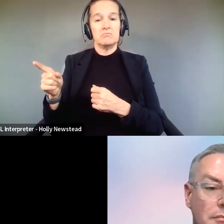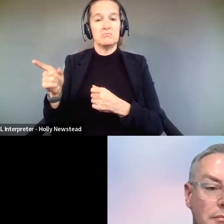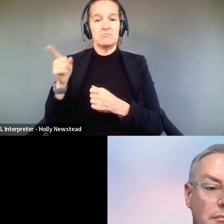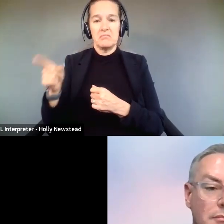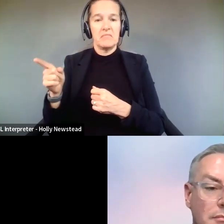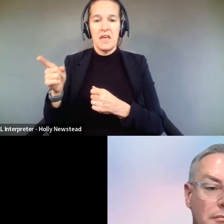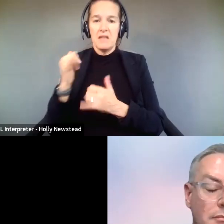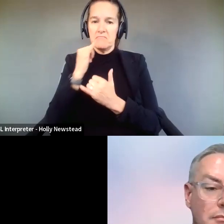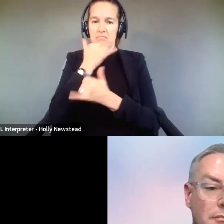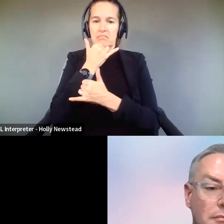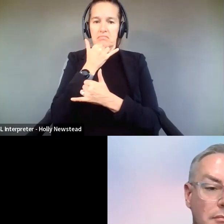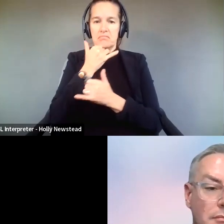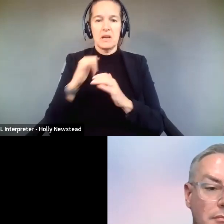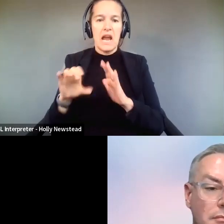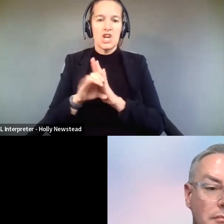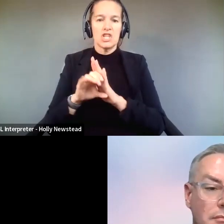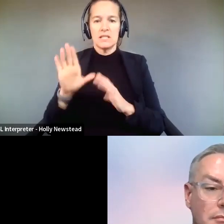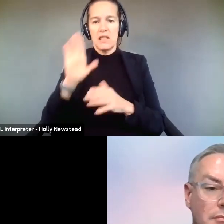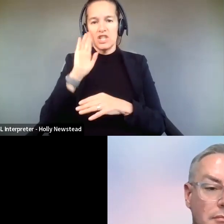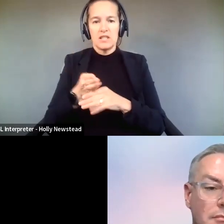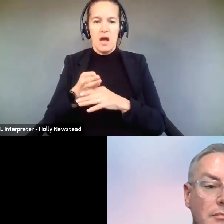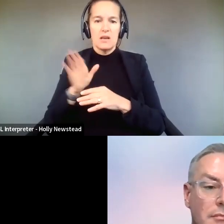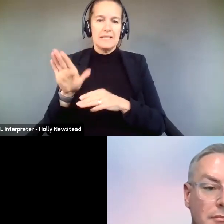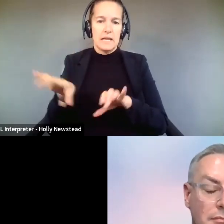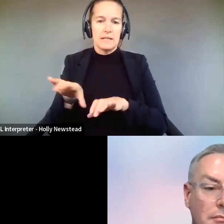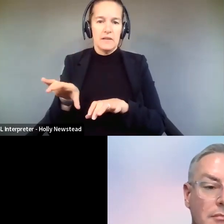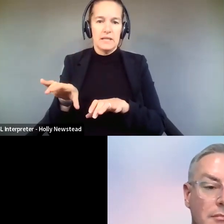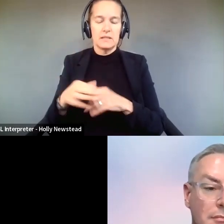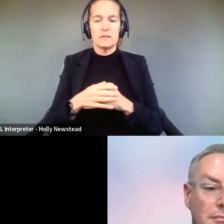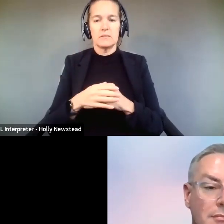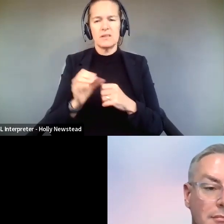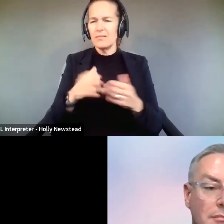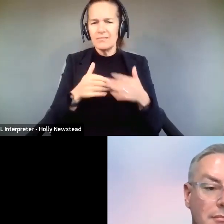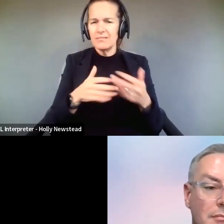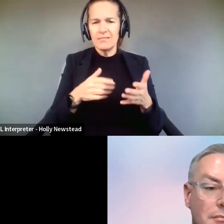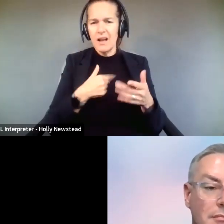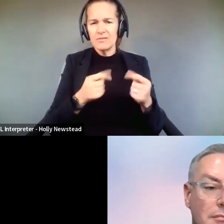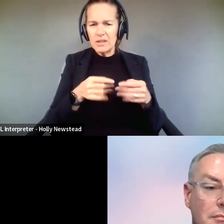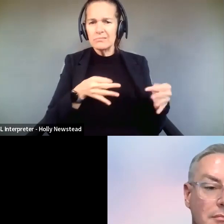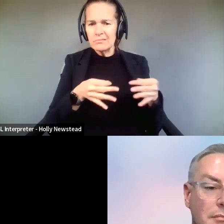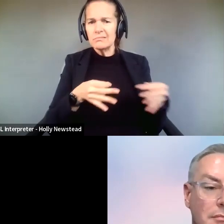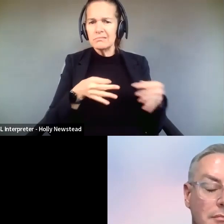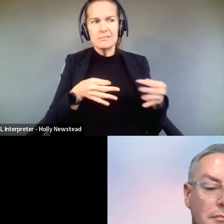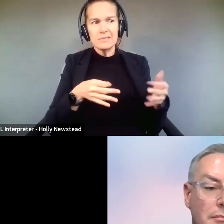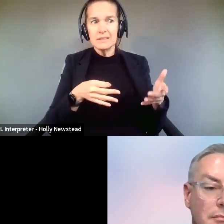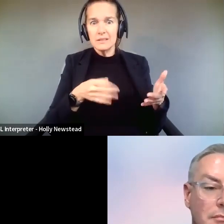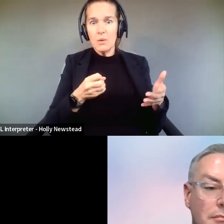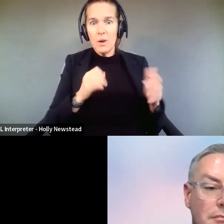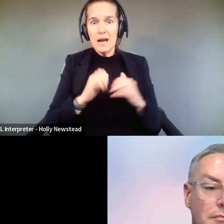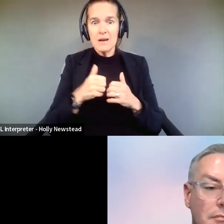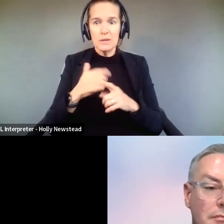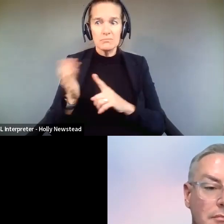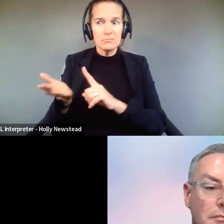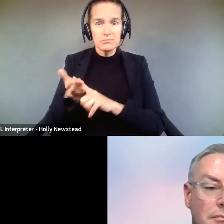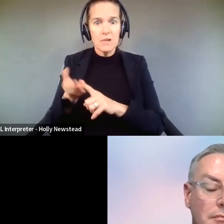characterized their son and his activities. And in spite of my efforts to say, this is how you get them to understand who